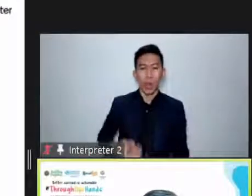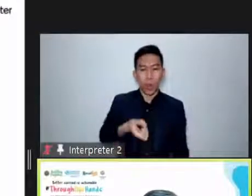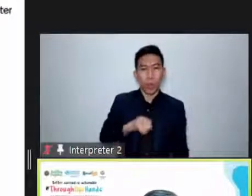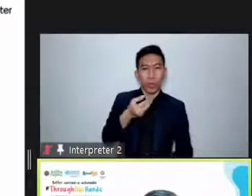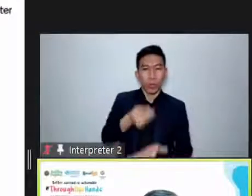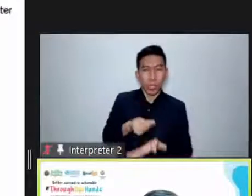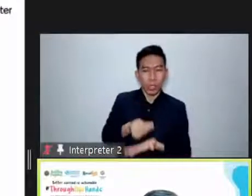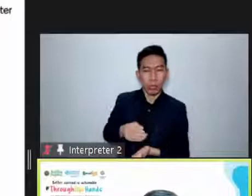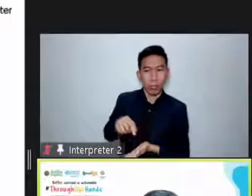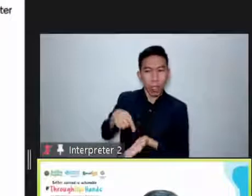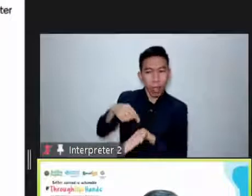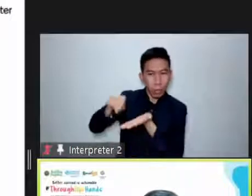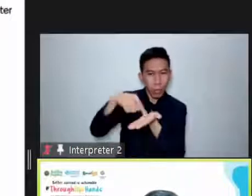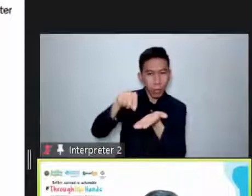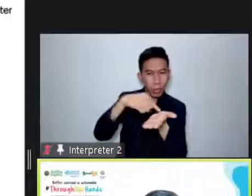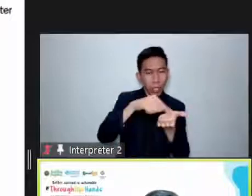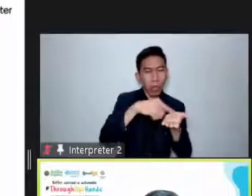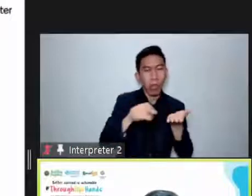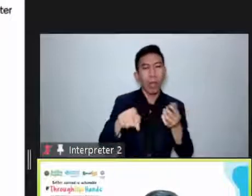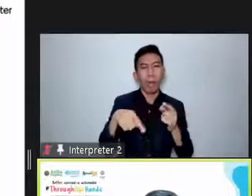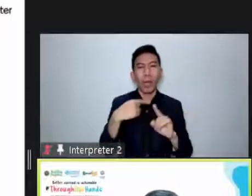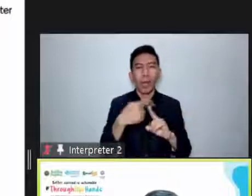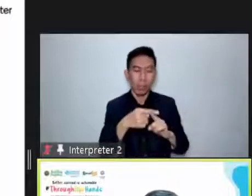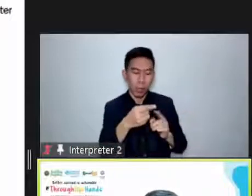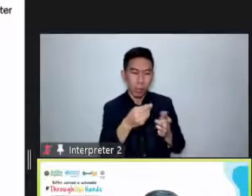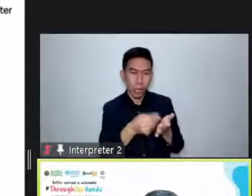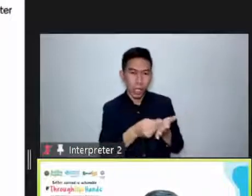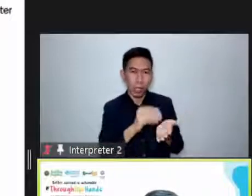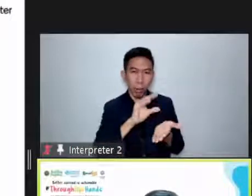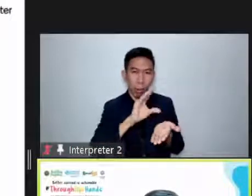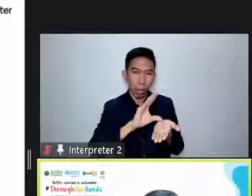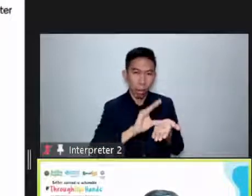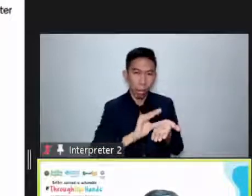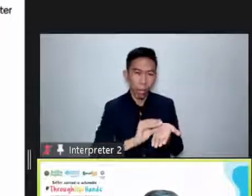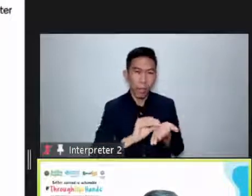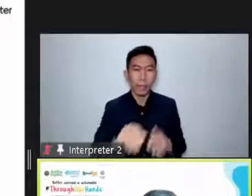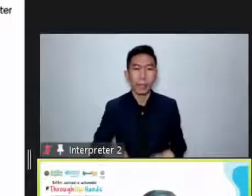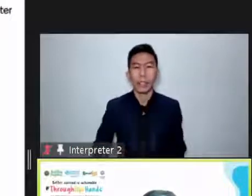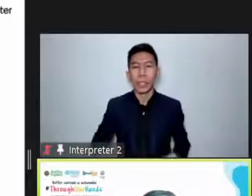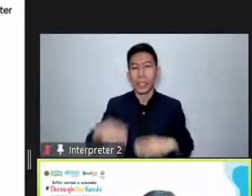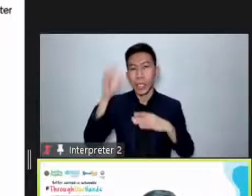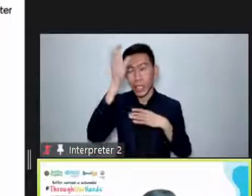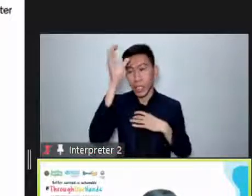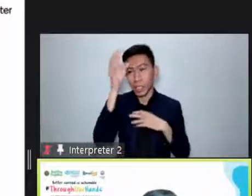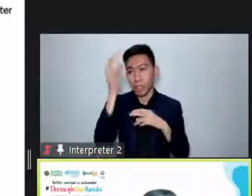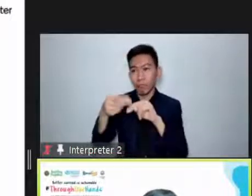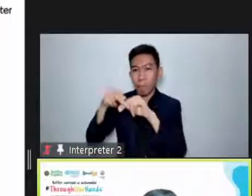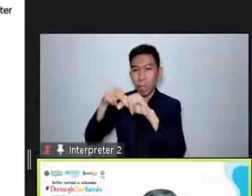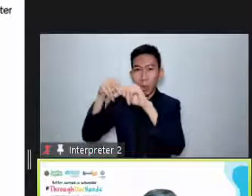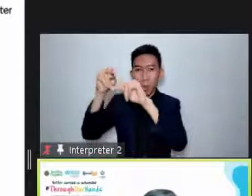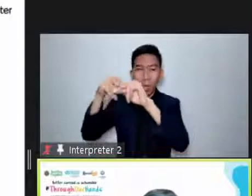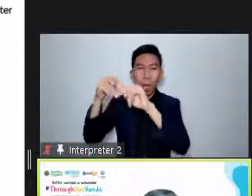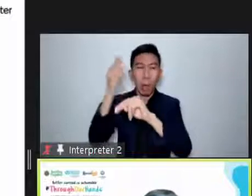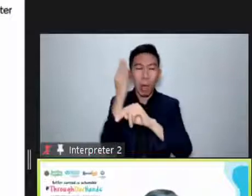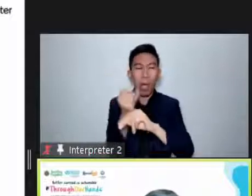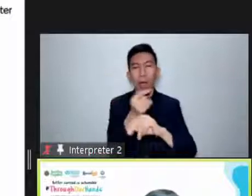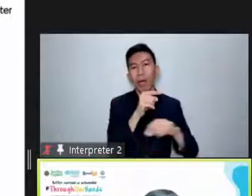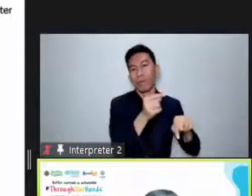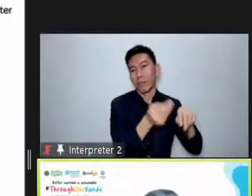including decreasing value of money, and the cancer rate increases because of the